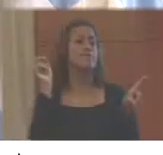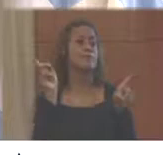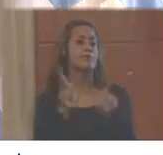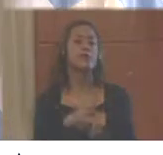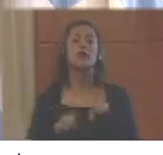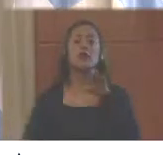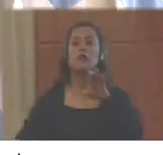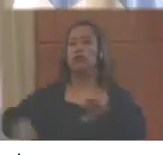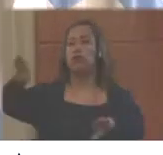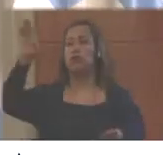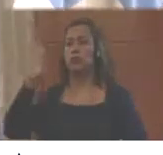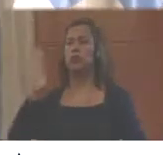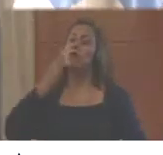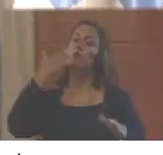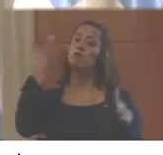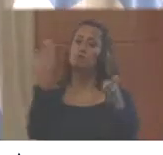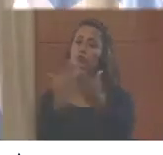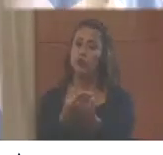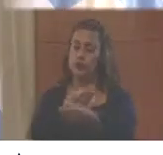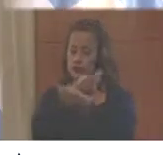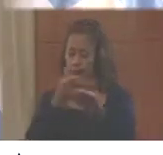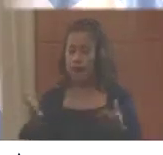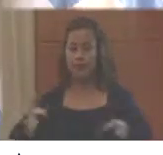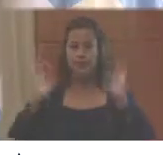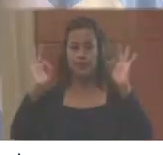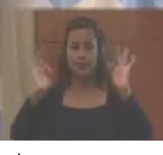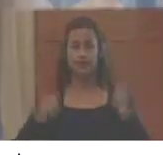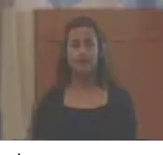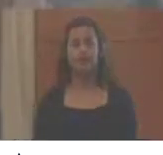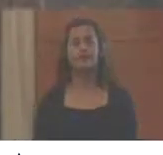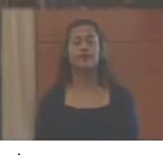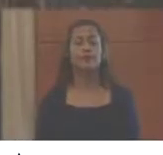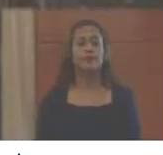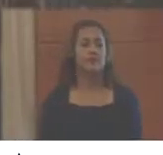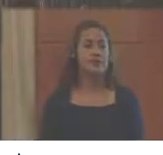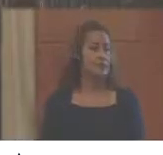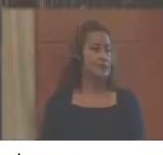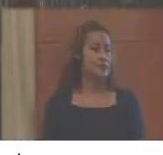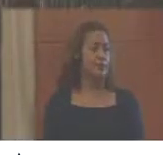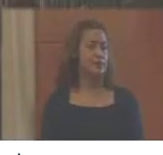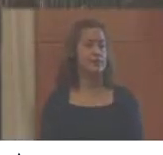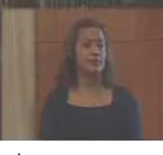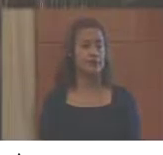we agree with the declaration here mentioned. Thank you very much, and congratulations.